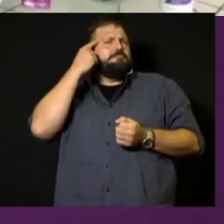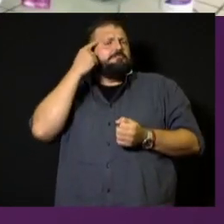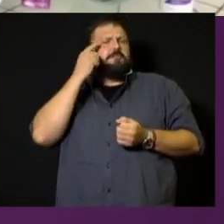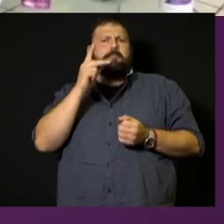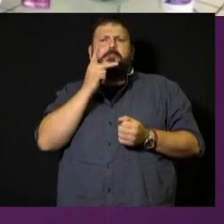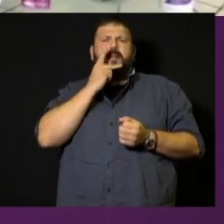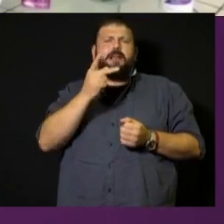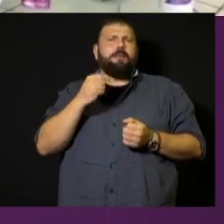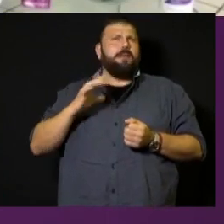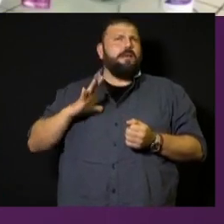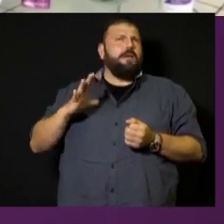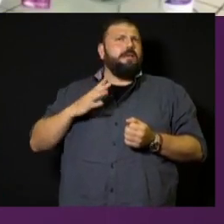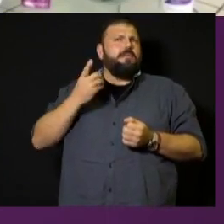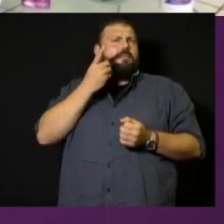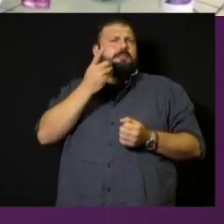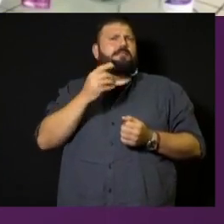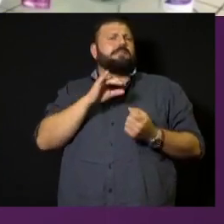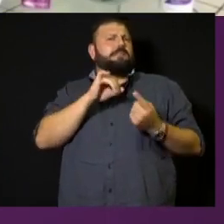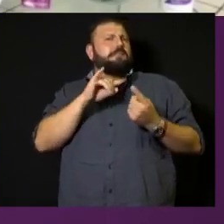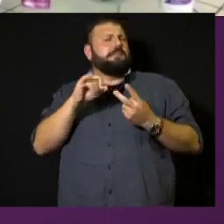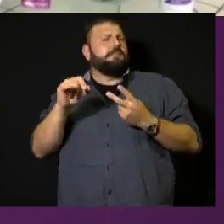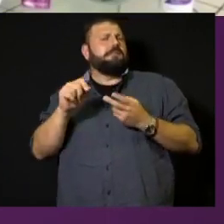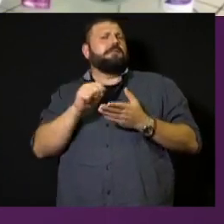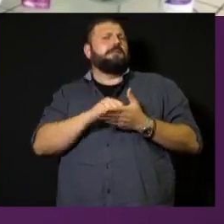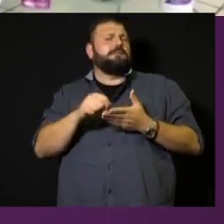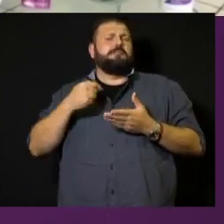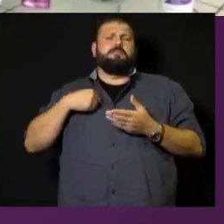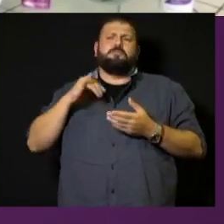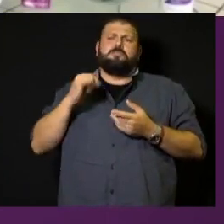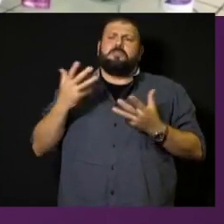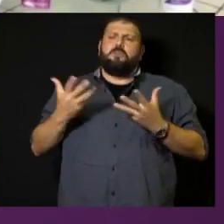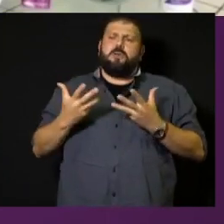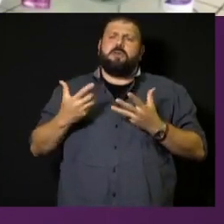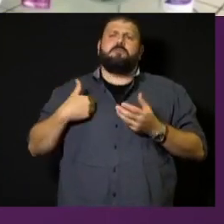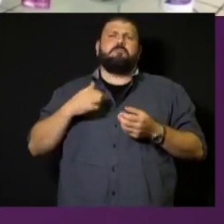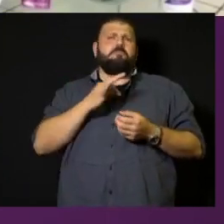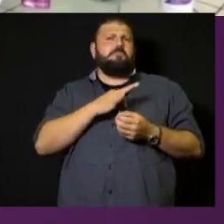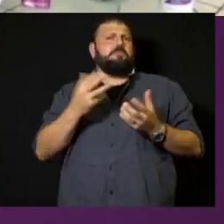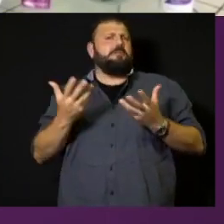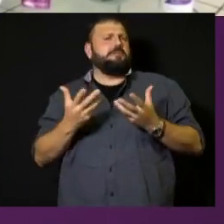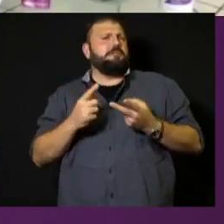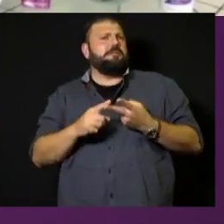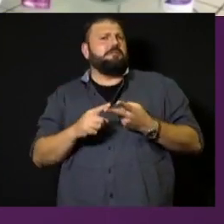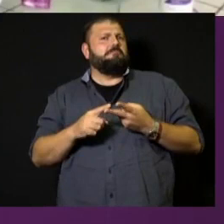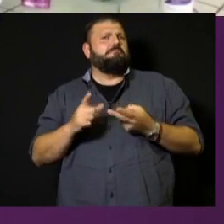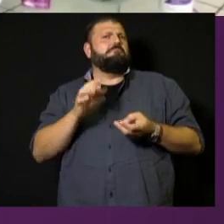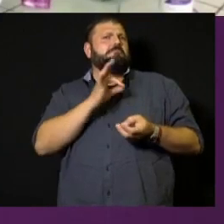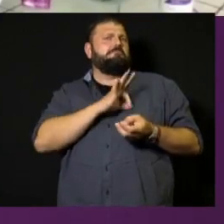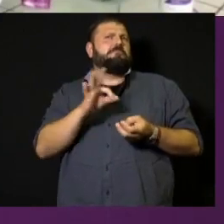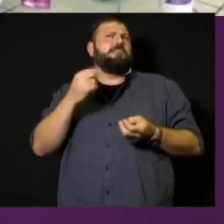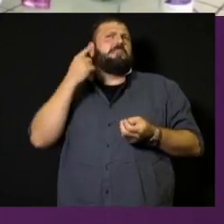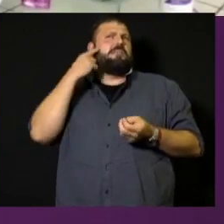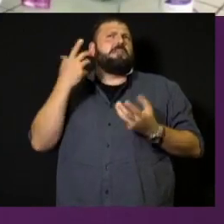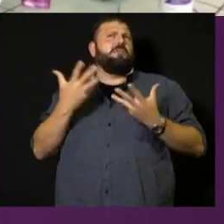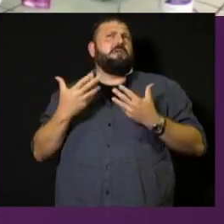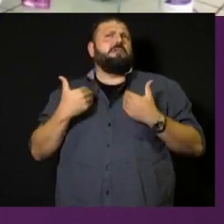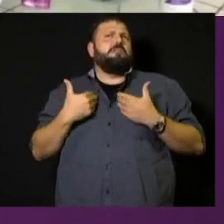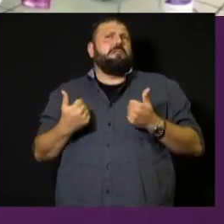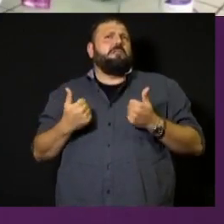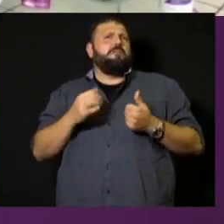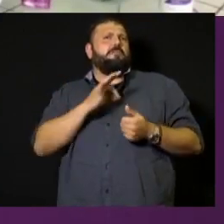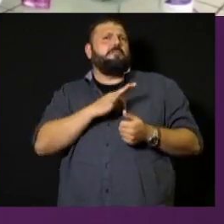their mind and write it down, what if? What if I achieve it? What if